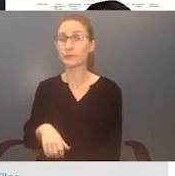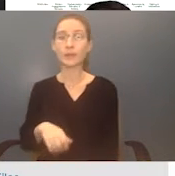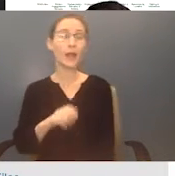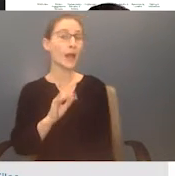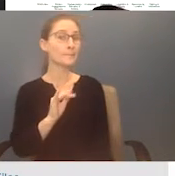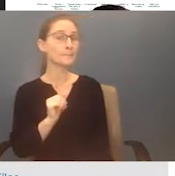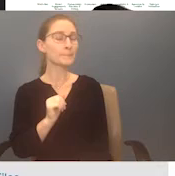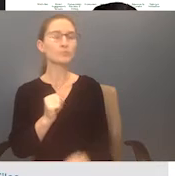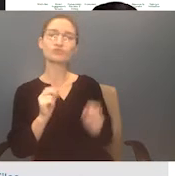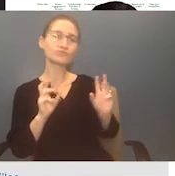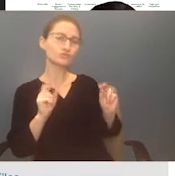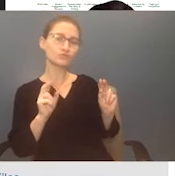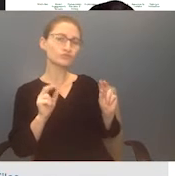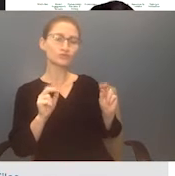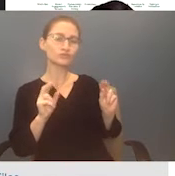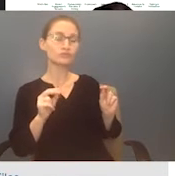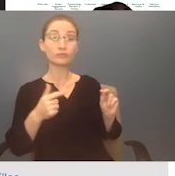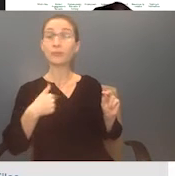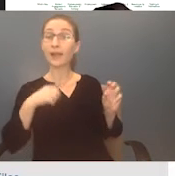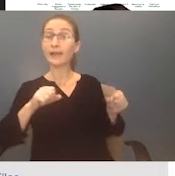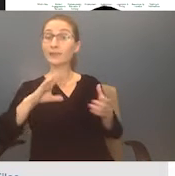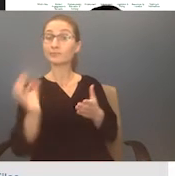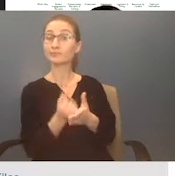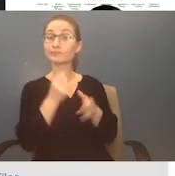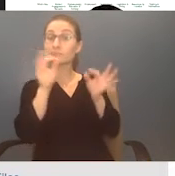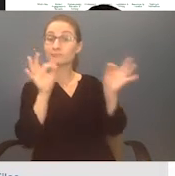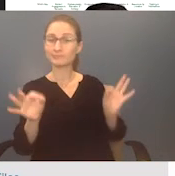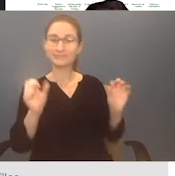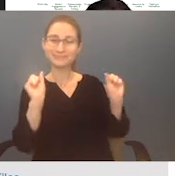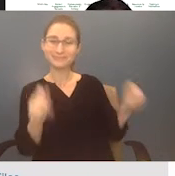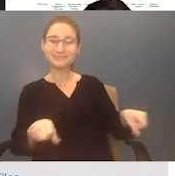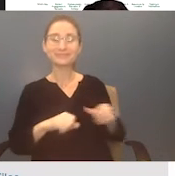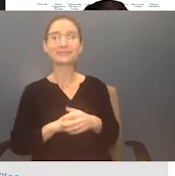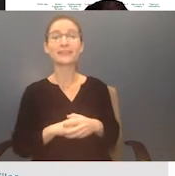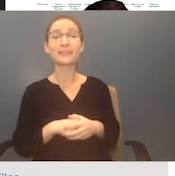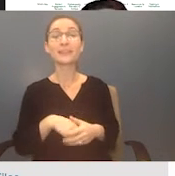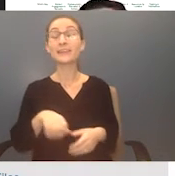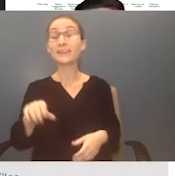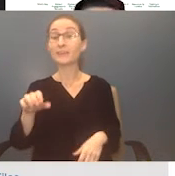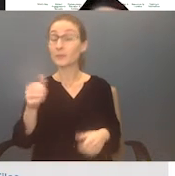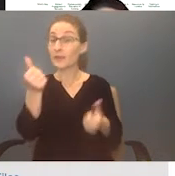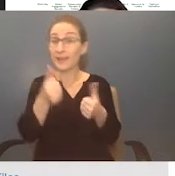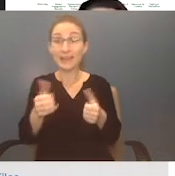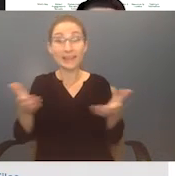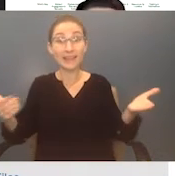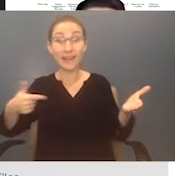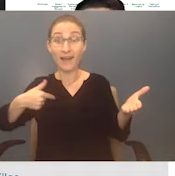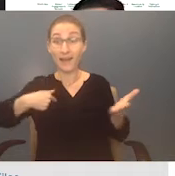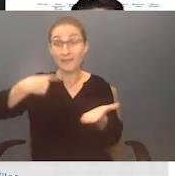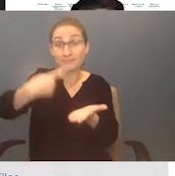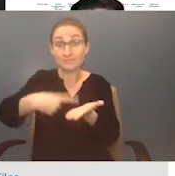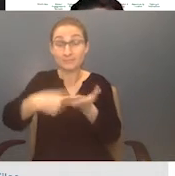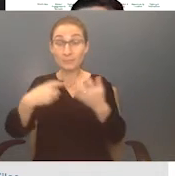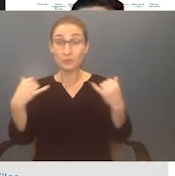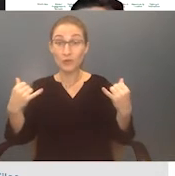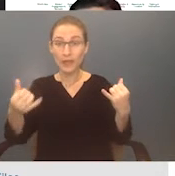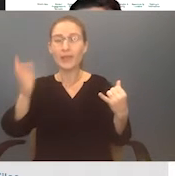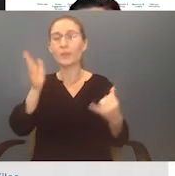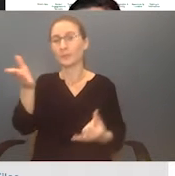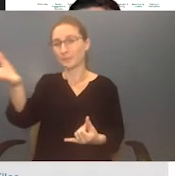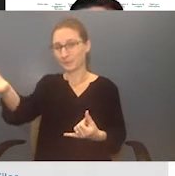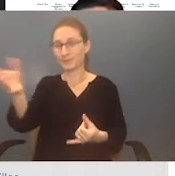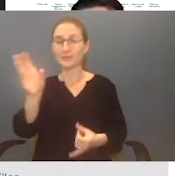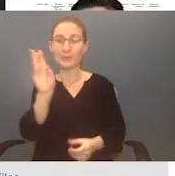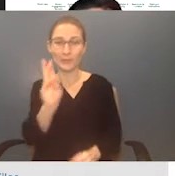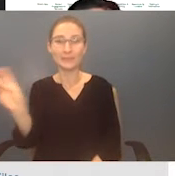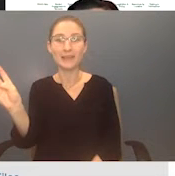Let me unmute. No, you know what? I'll go ahead and do that. So pretty much anything that I talked to you about today is right there